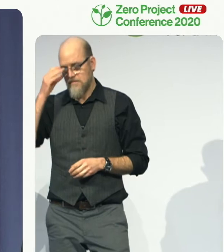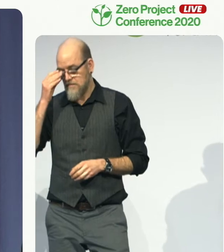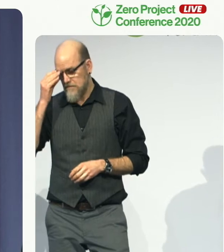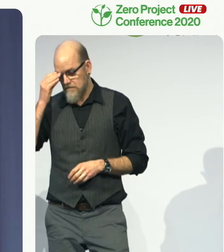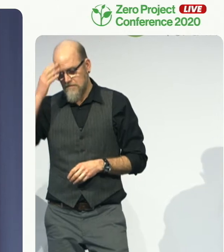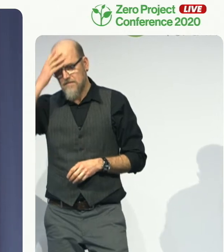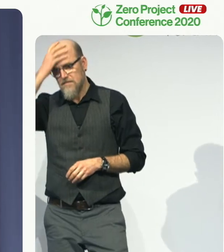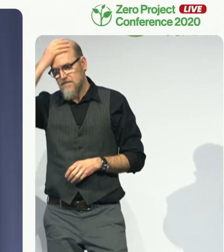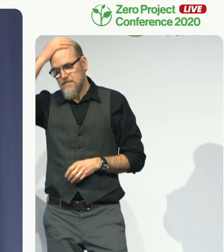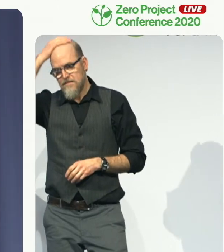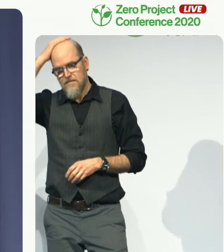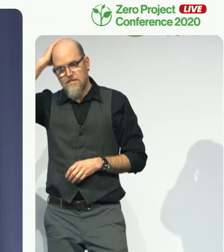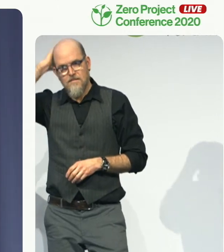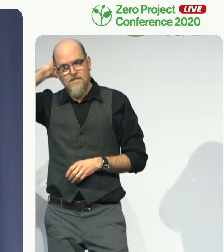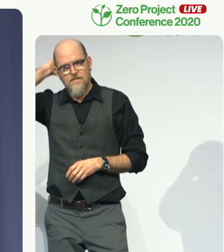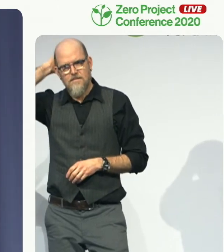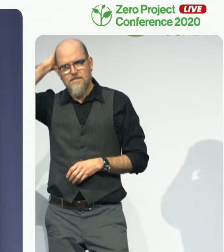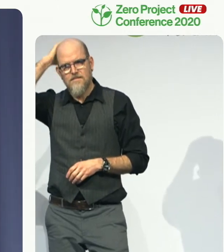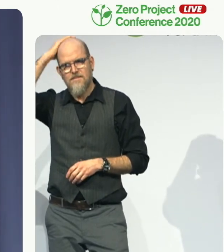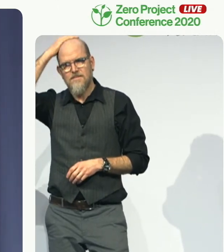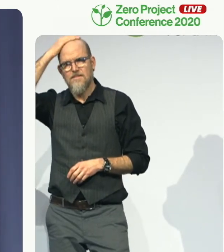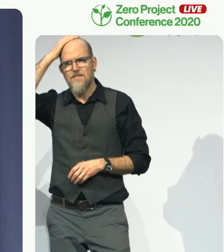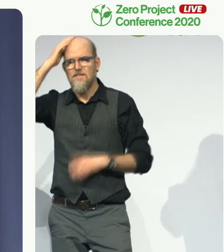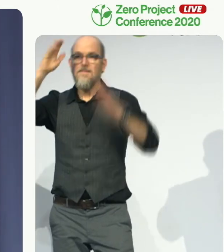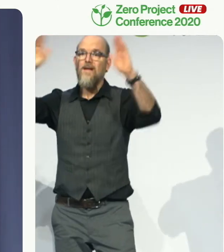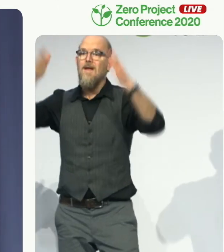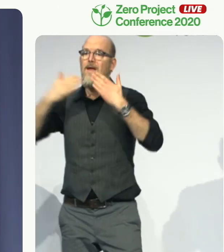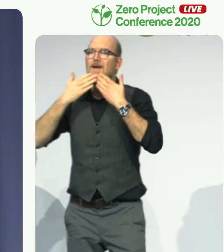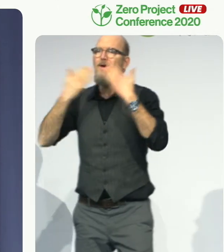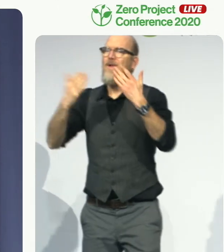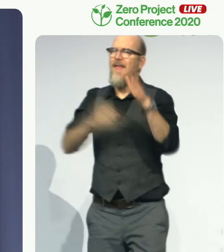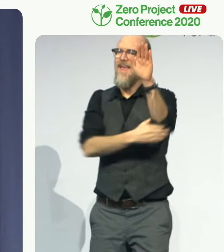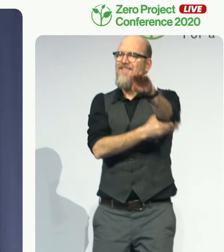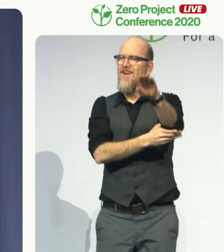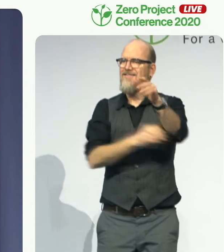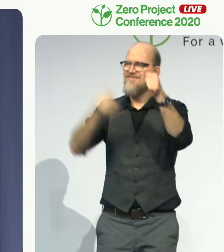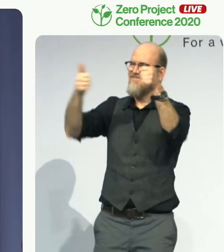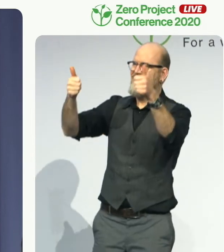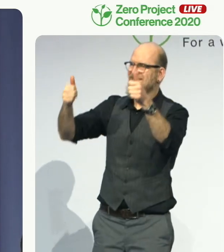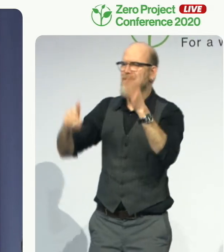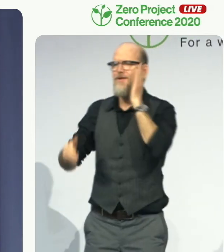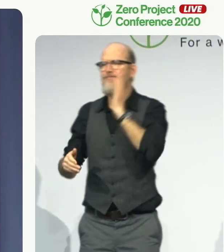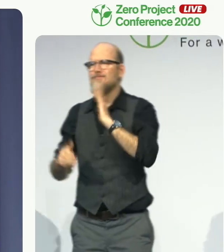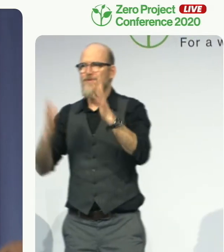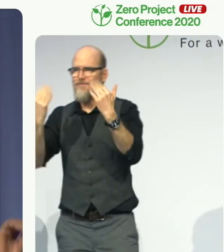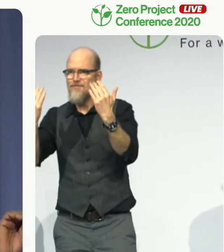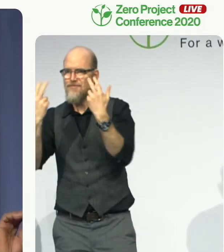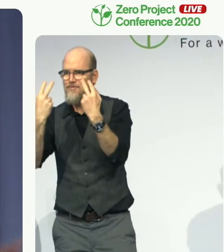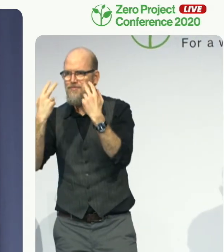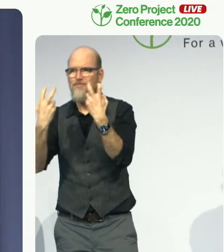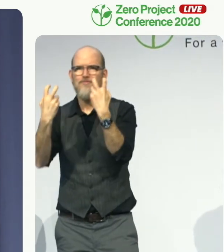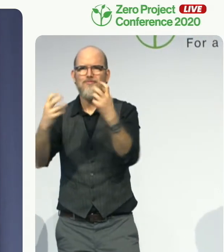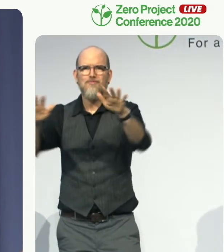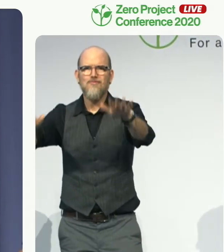Good afternoon, everyone. If I could have everyone's attention in the room and call ourselves to order for the next session. This is how we do this